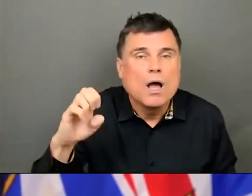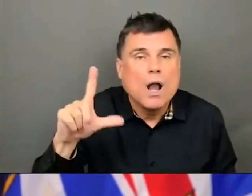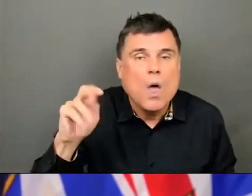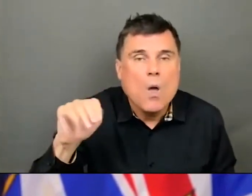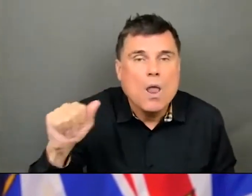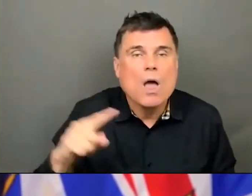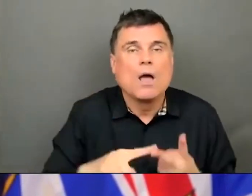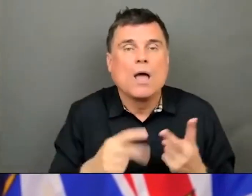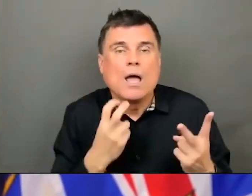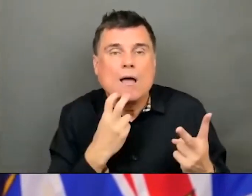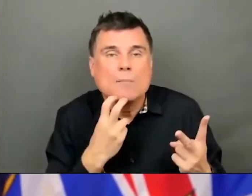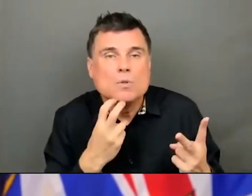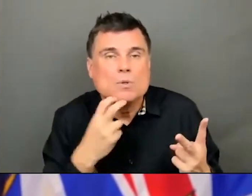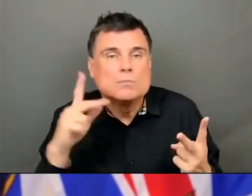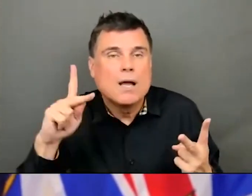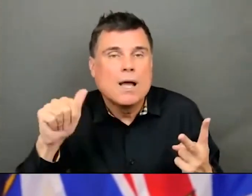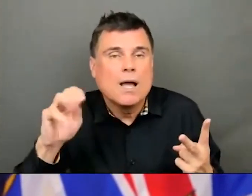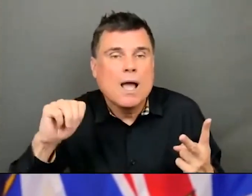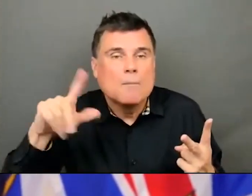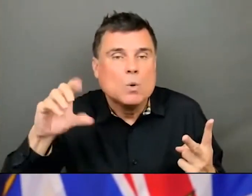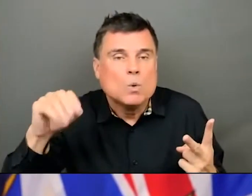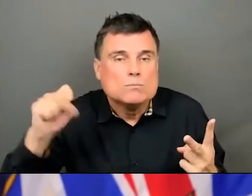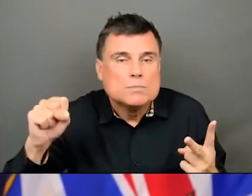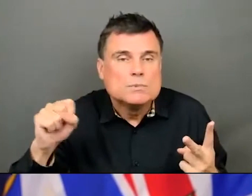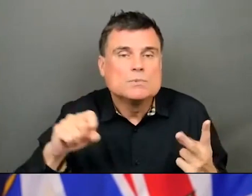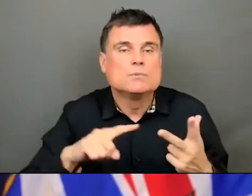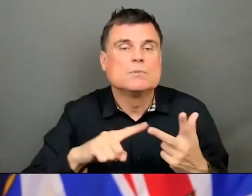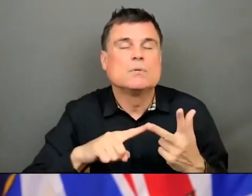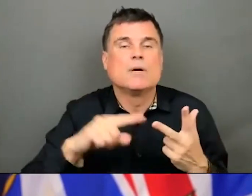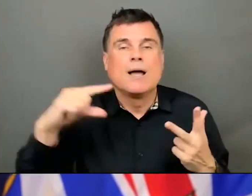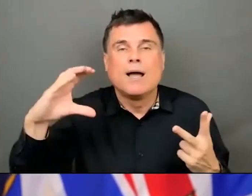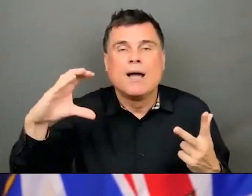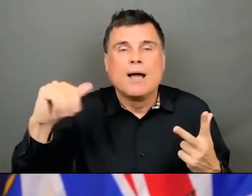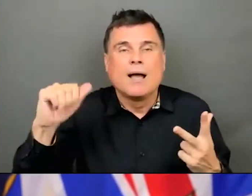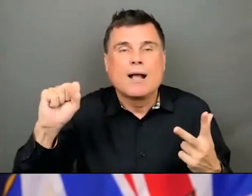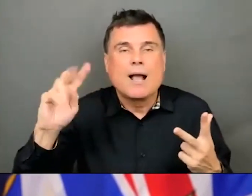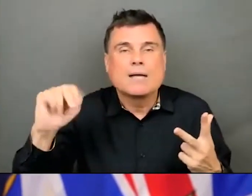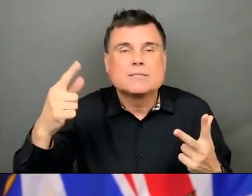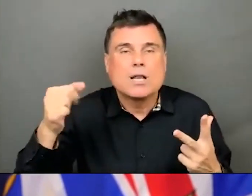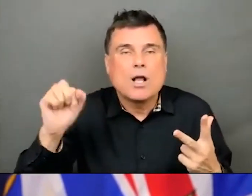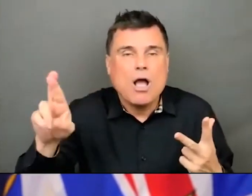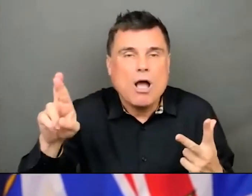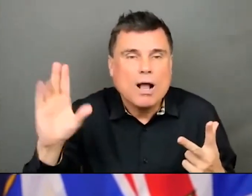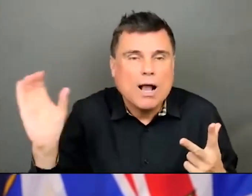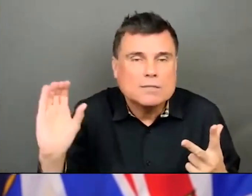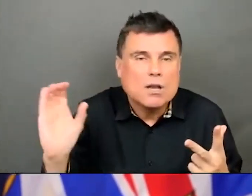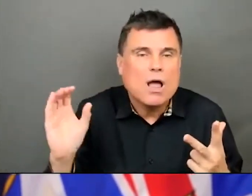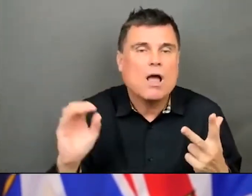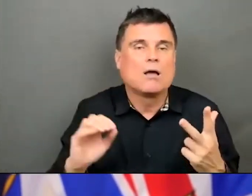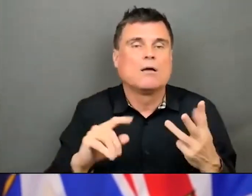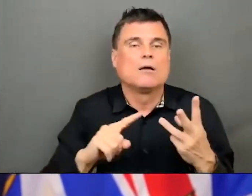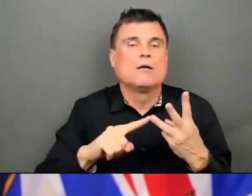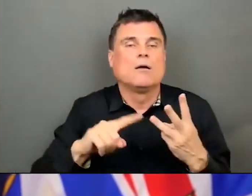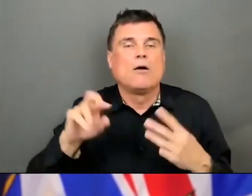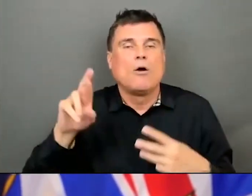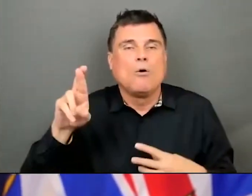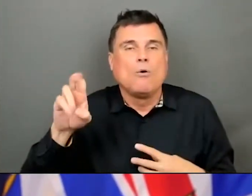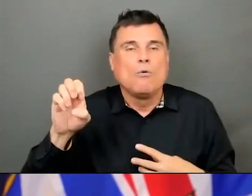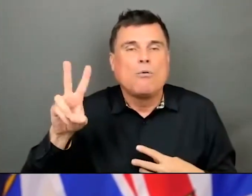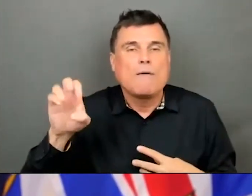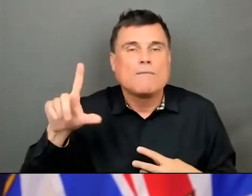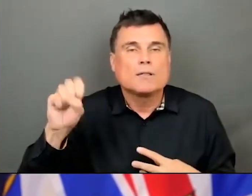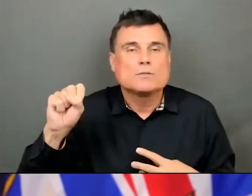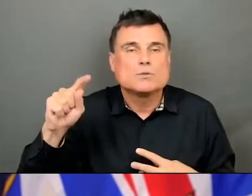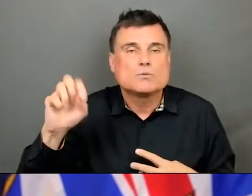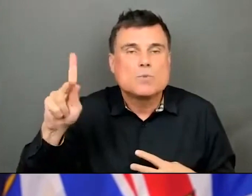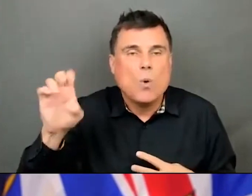Cranbrook to other communities throughout the Interior Health Authority they've taken in recent times. So we have gone since we put since Dr.